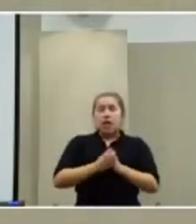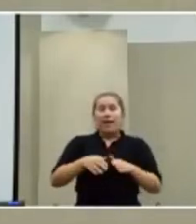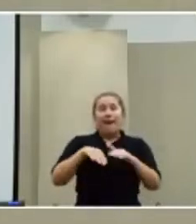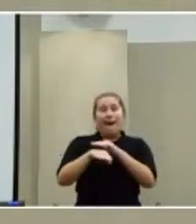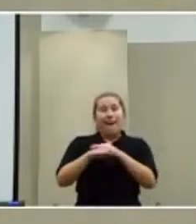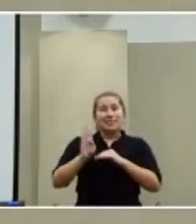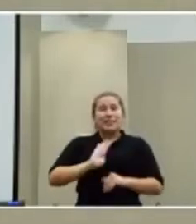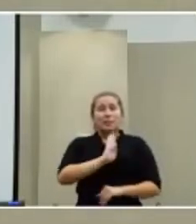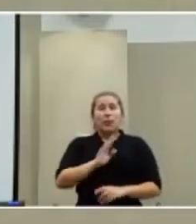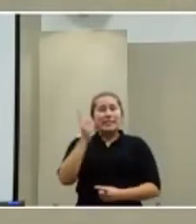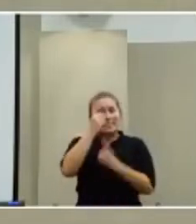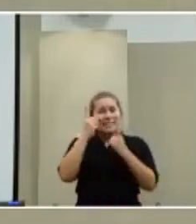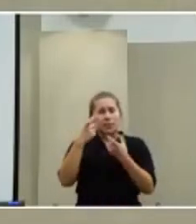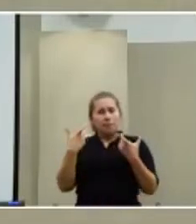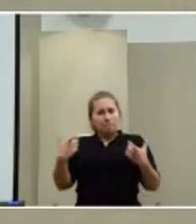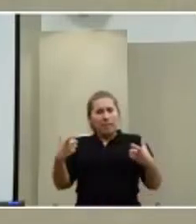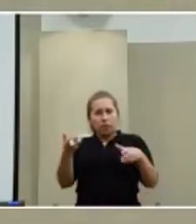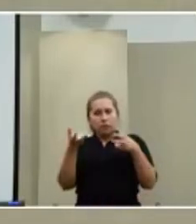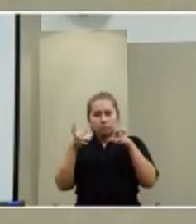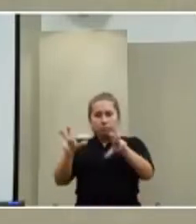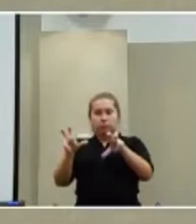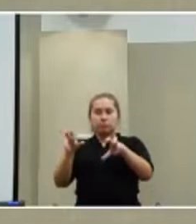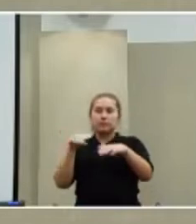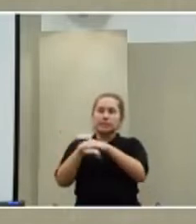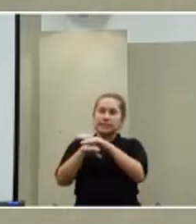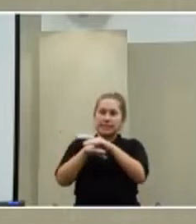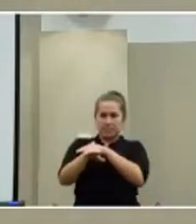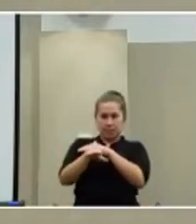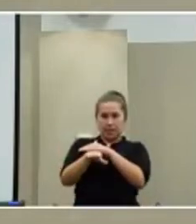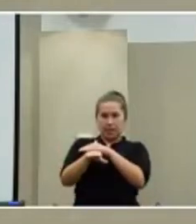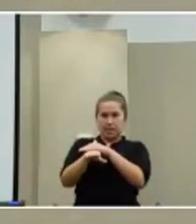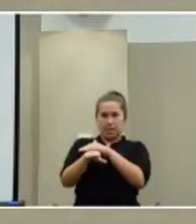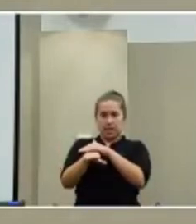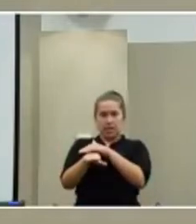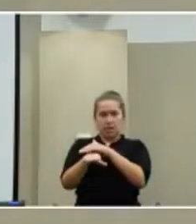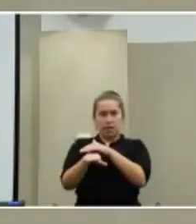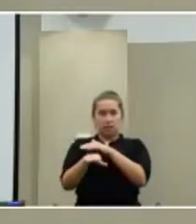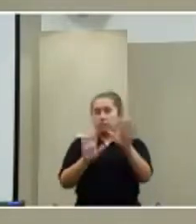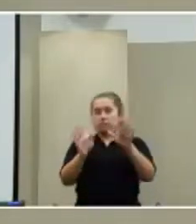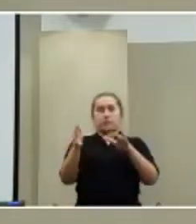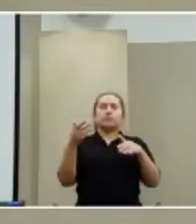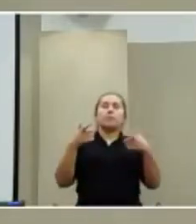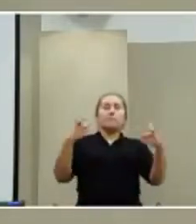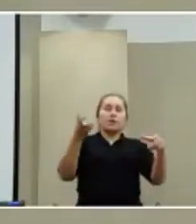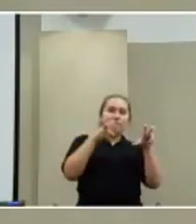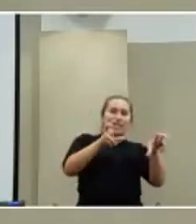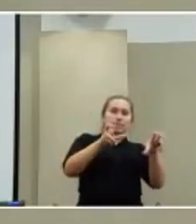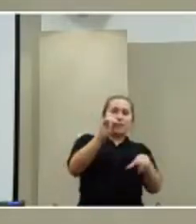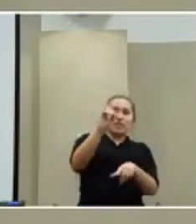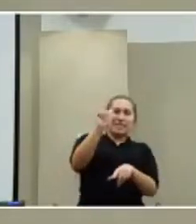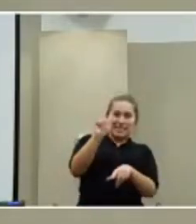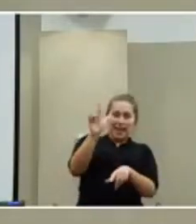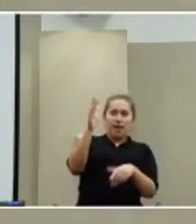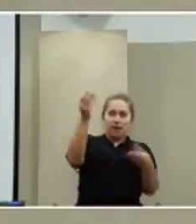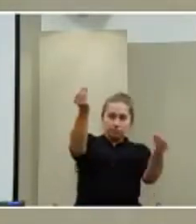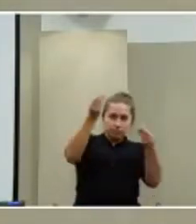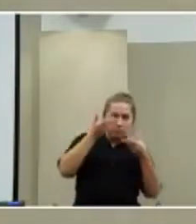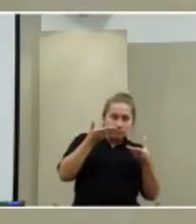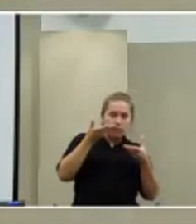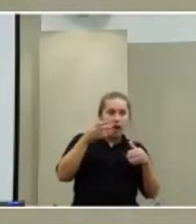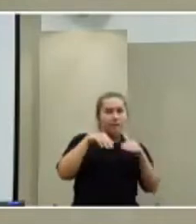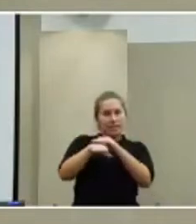bigger investment in the accessibility, or the data of accessibility. So that would